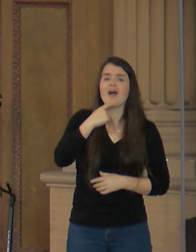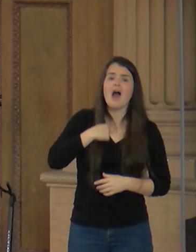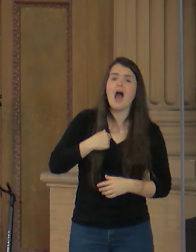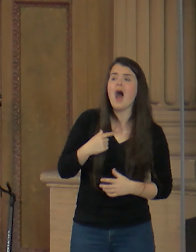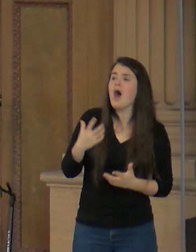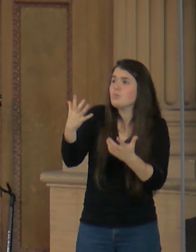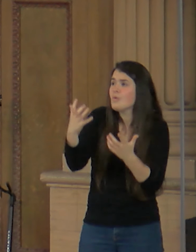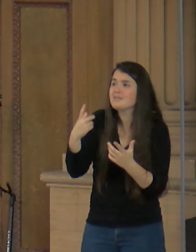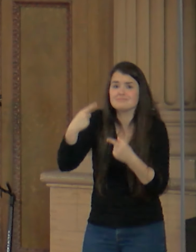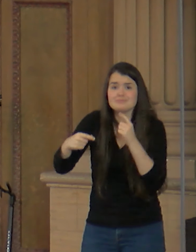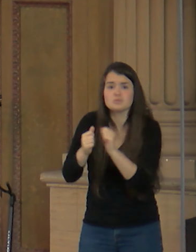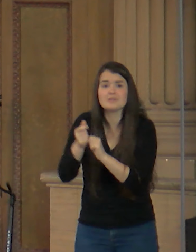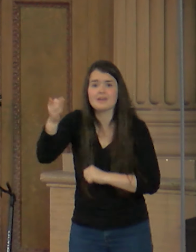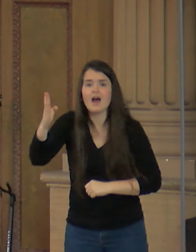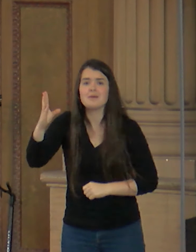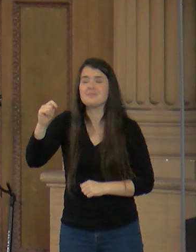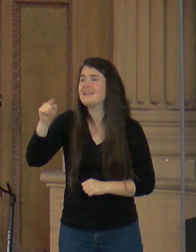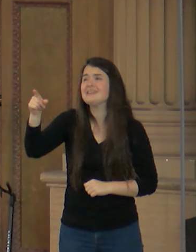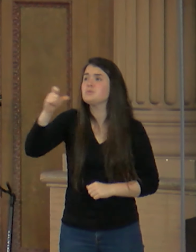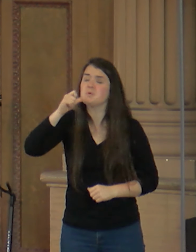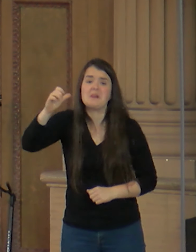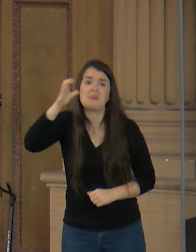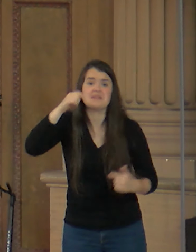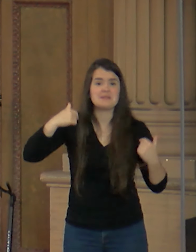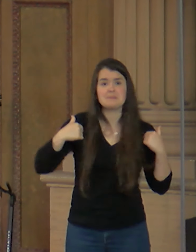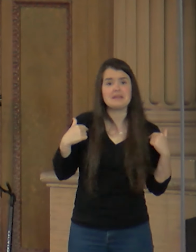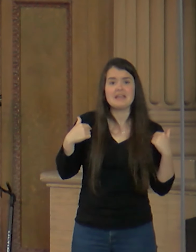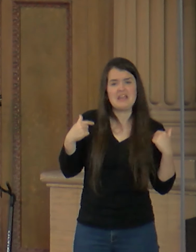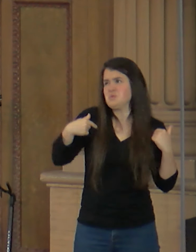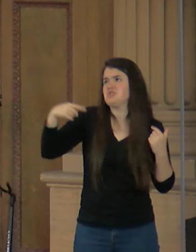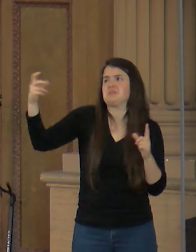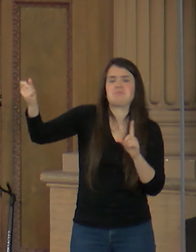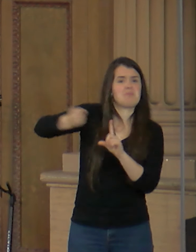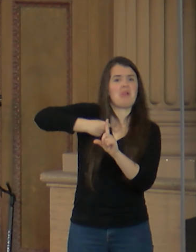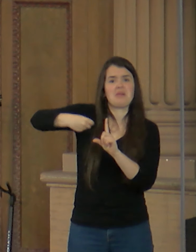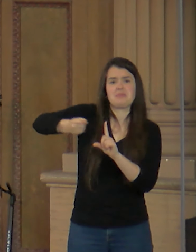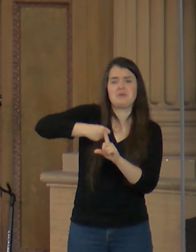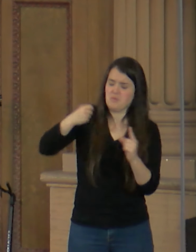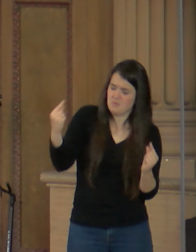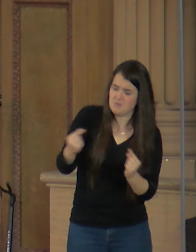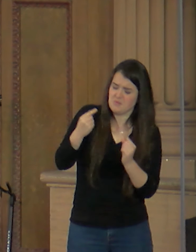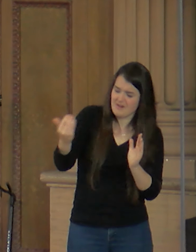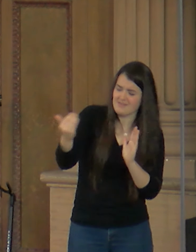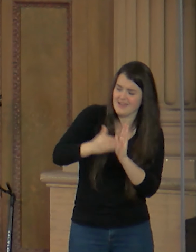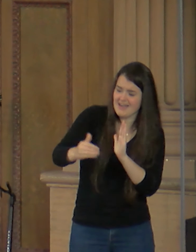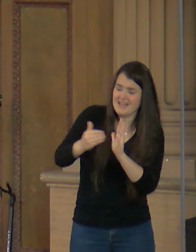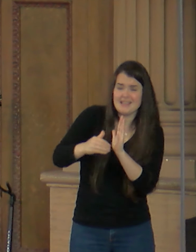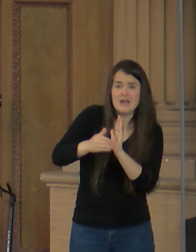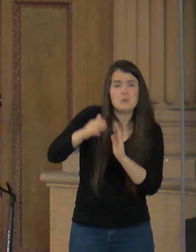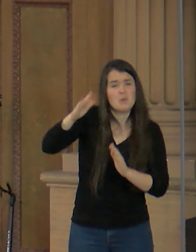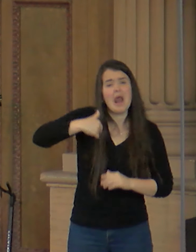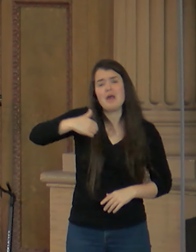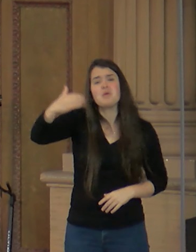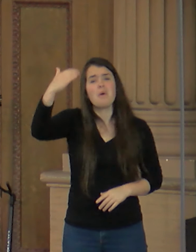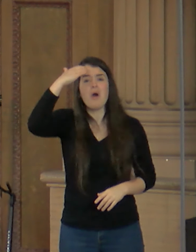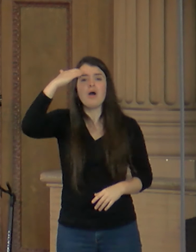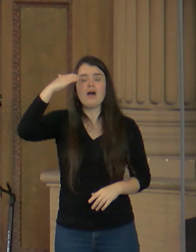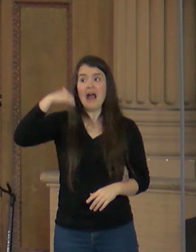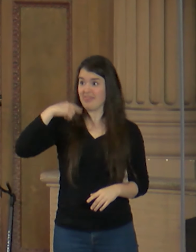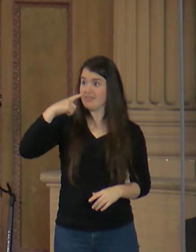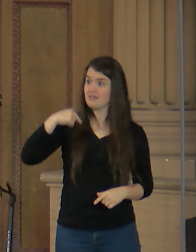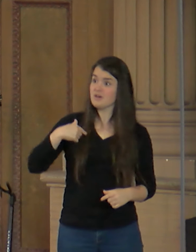listen. He wouldn't let me get a word in edgewise. He would just bully me. He'd just keep wounding me without cause. And I know I'm